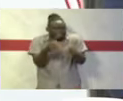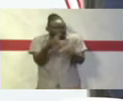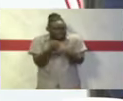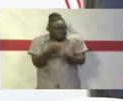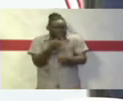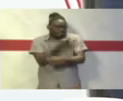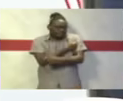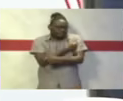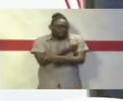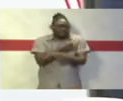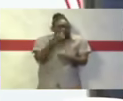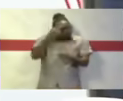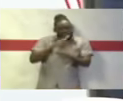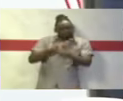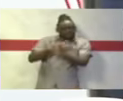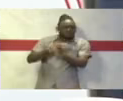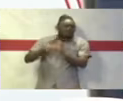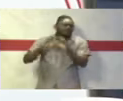They need you around.